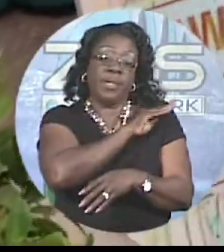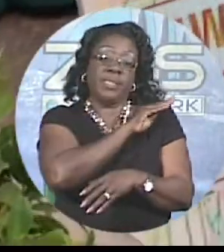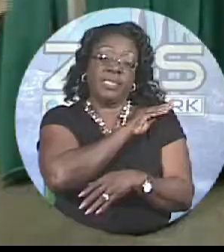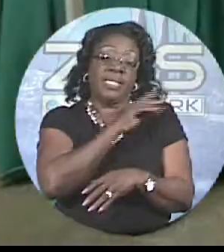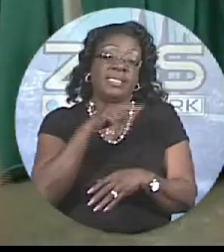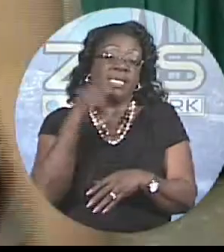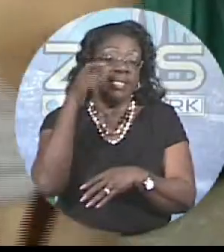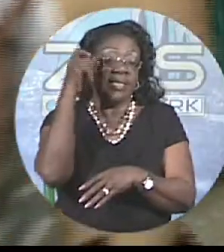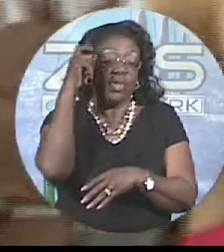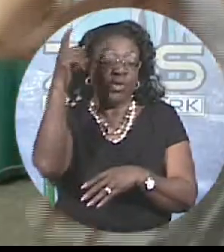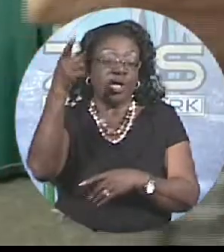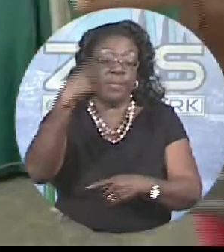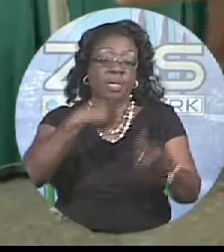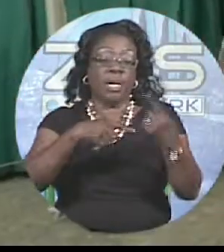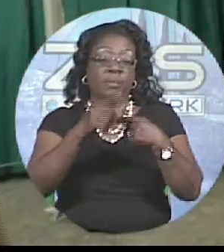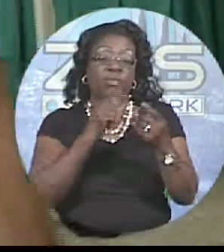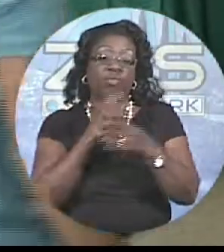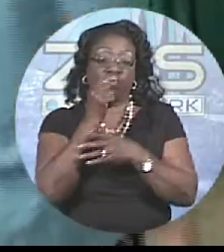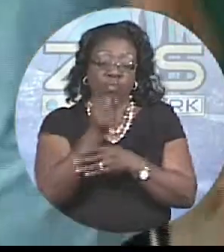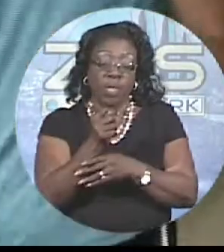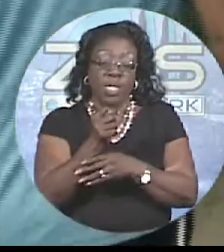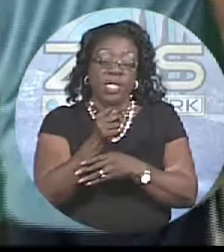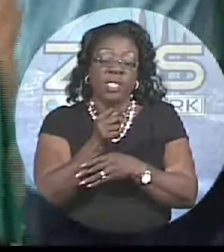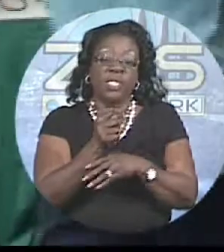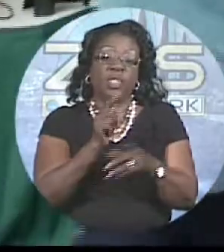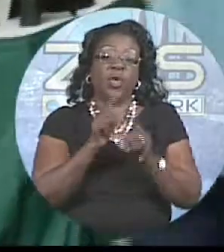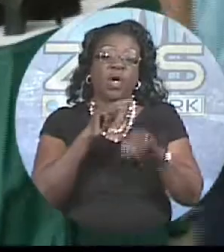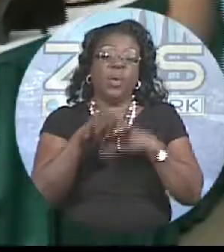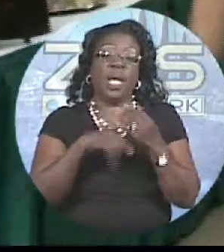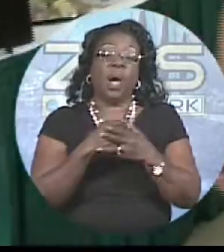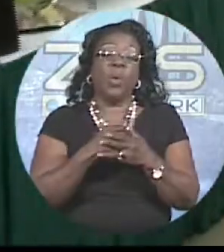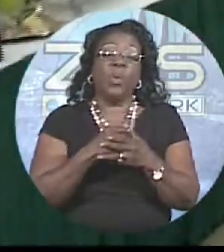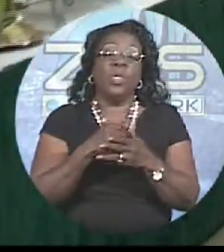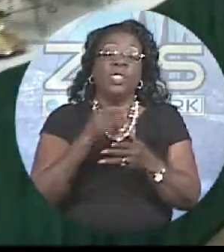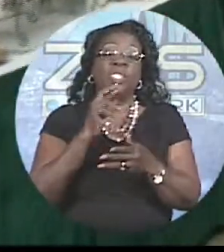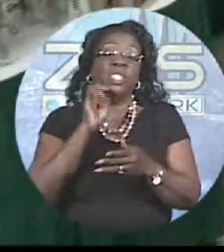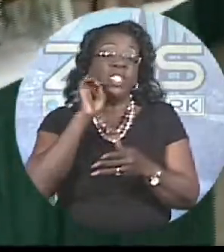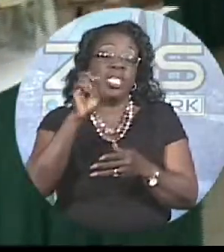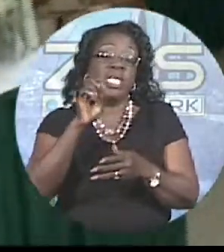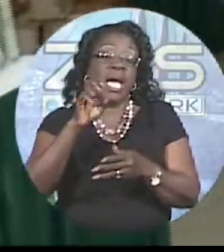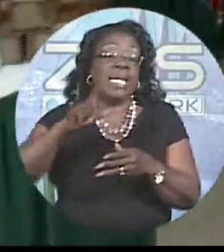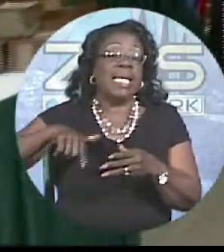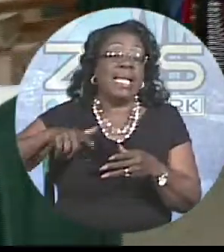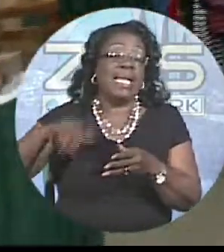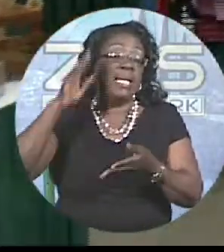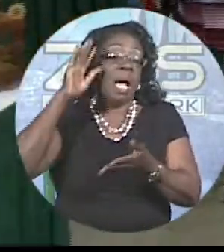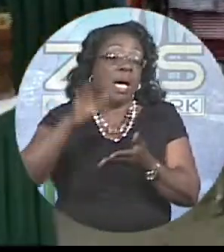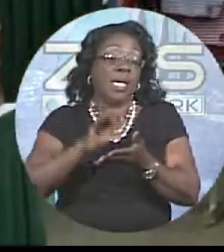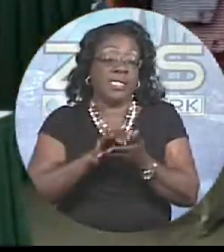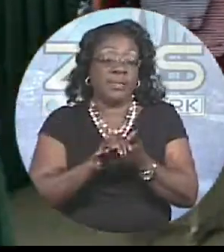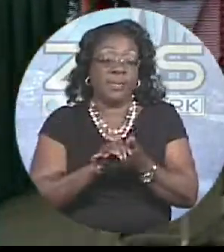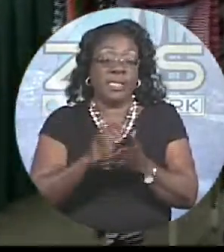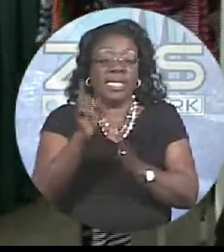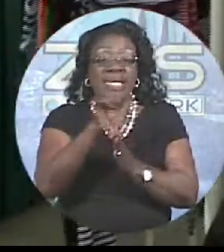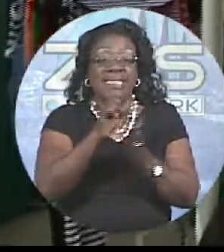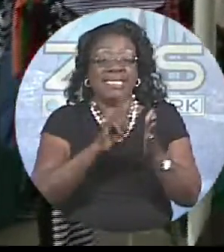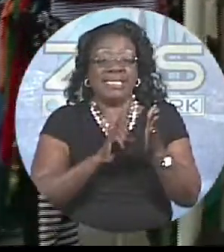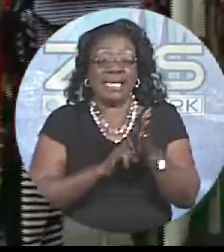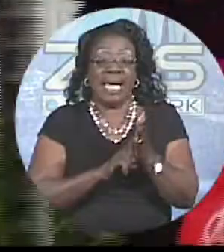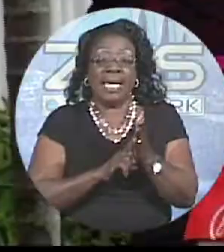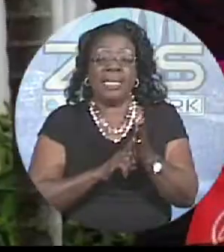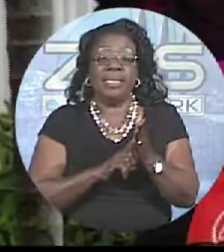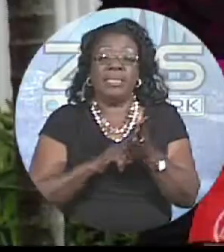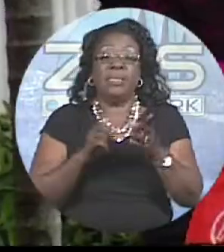come true. She reflected on how she and her late husband Jackson Burnside, who designed Marina Village, wanted to see visitors come